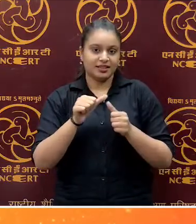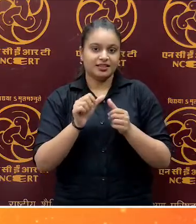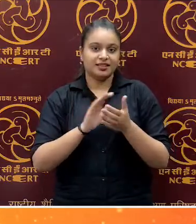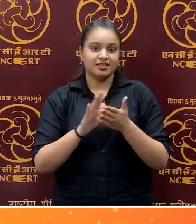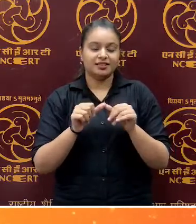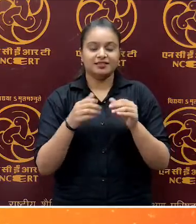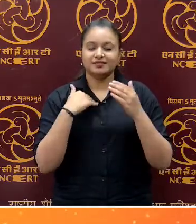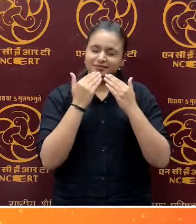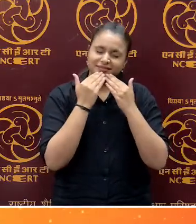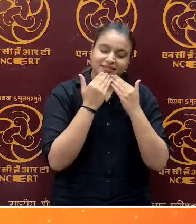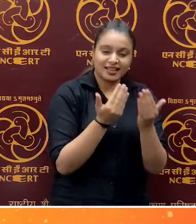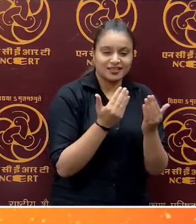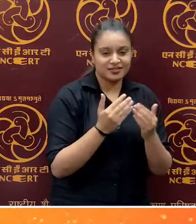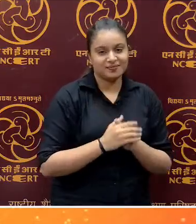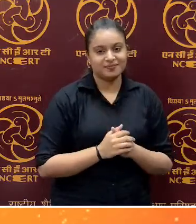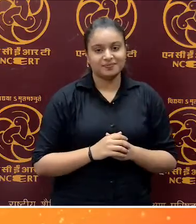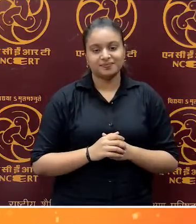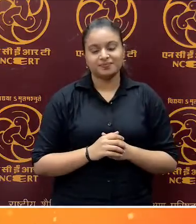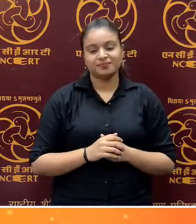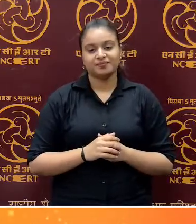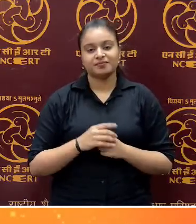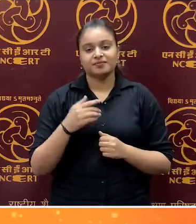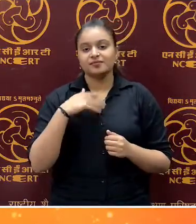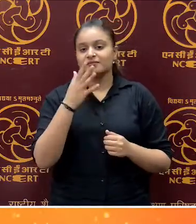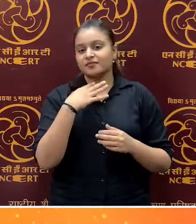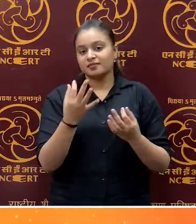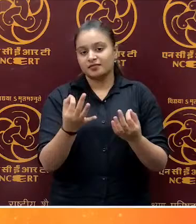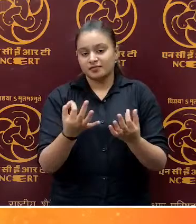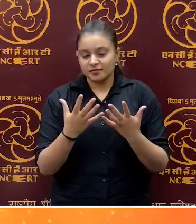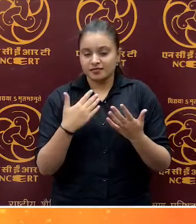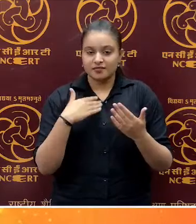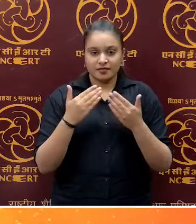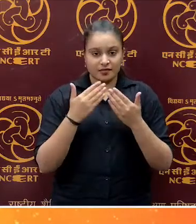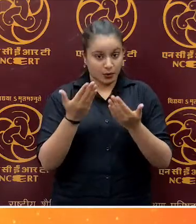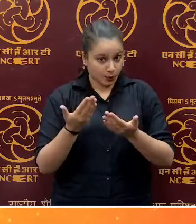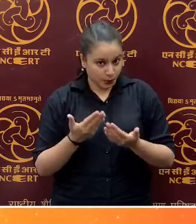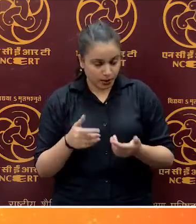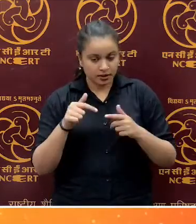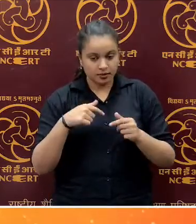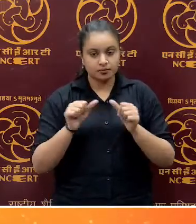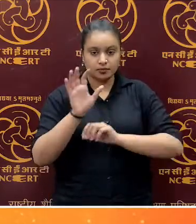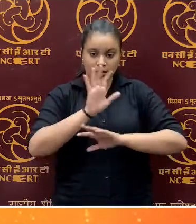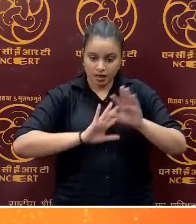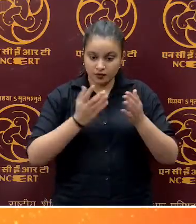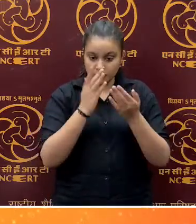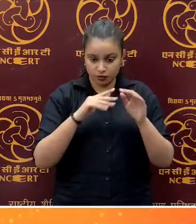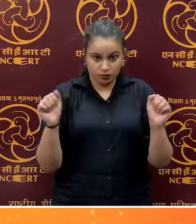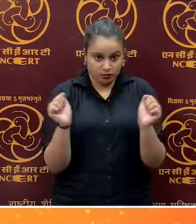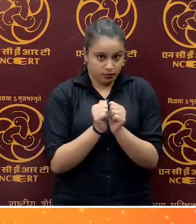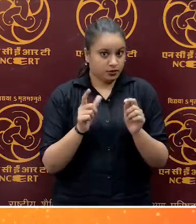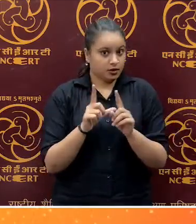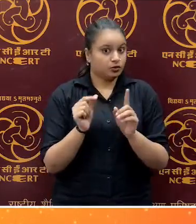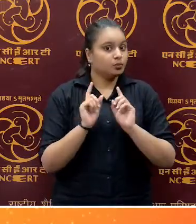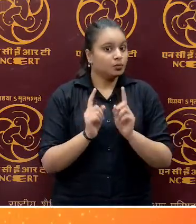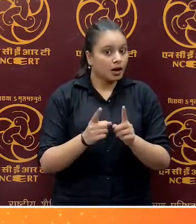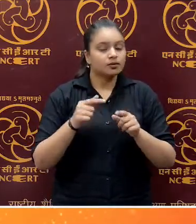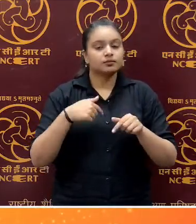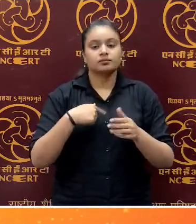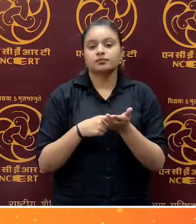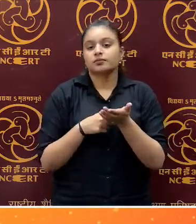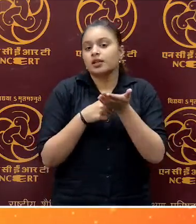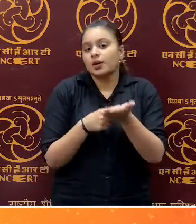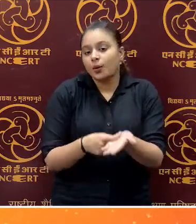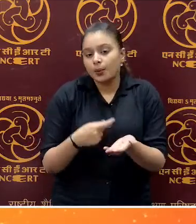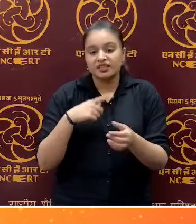so much for this gift. Absolutely, it was totally my pleasure, and we often do this activity with our children also in our school. So I am requesting